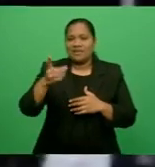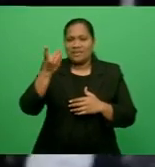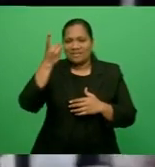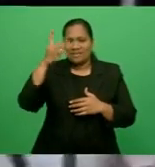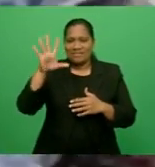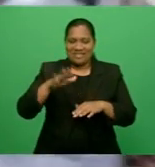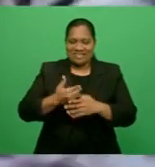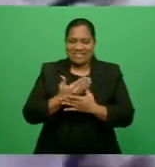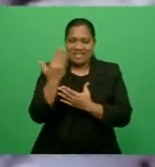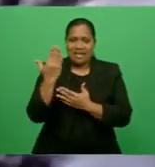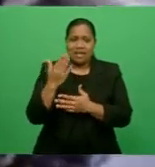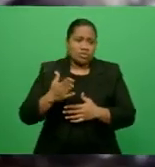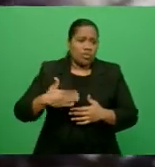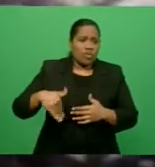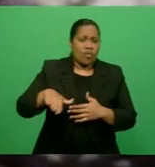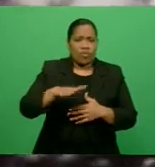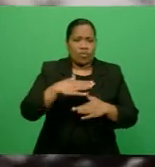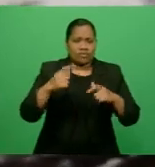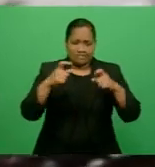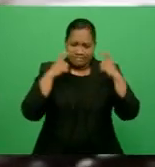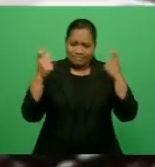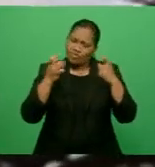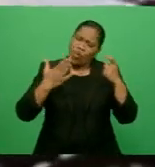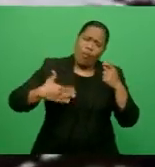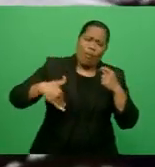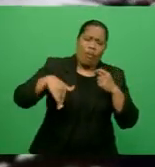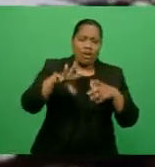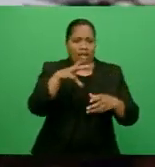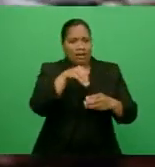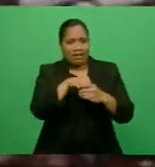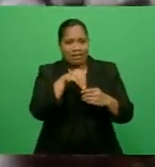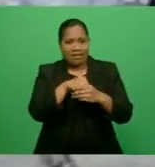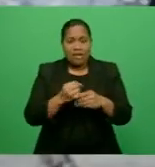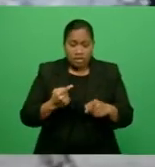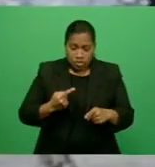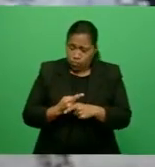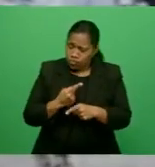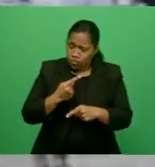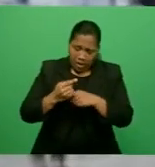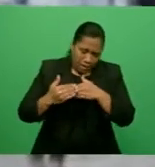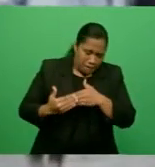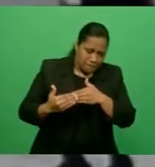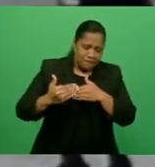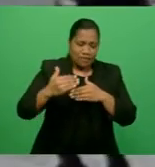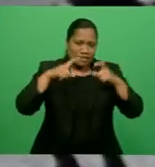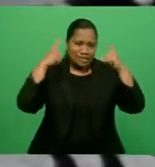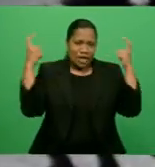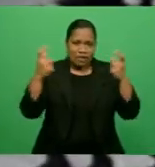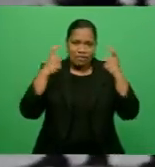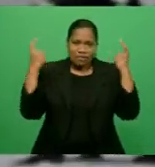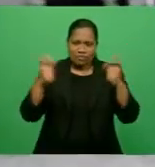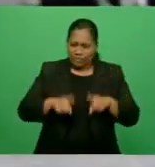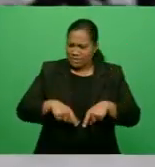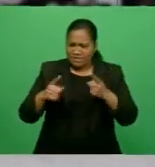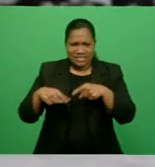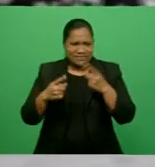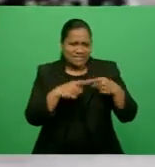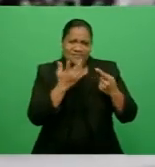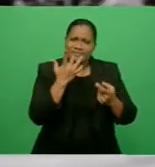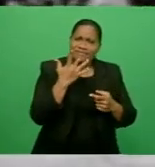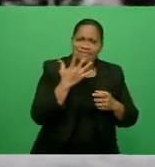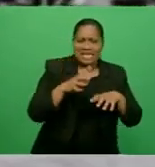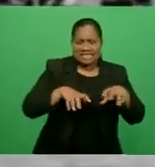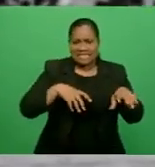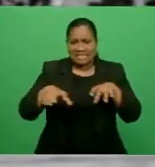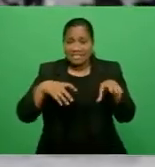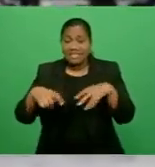celebration, everybody got involved. He adds it was a week-long celebration with all different kinds of activities. I was part